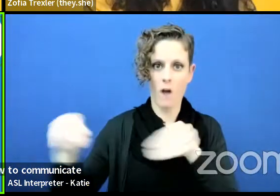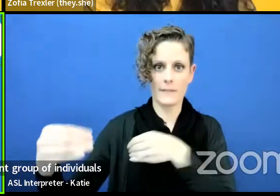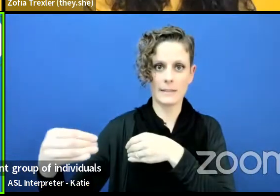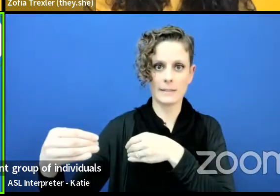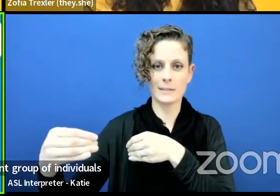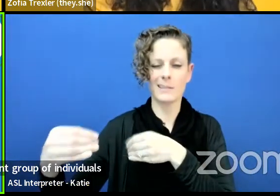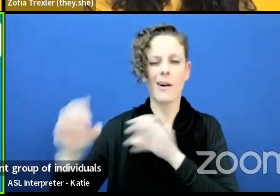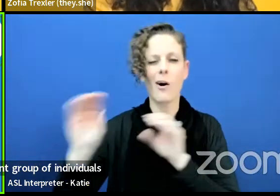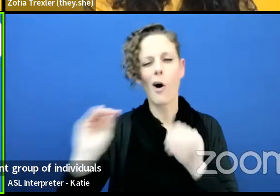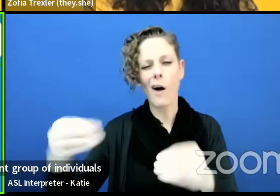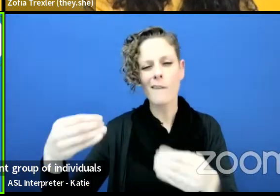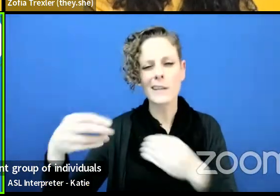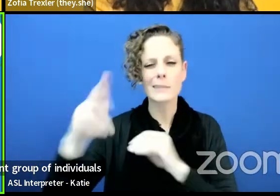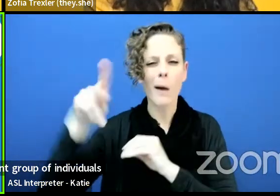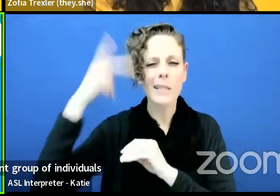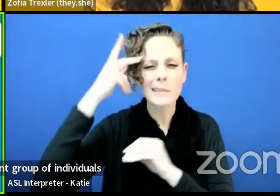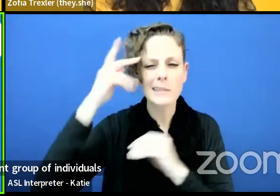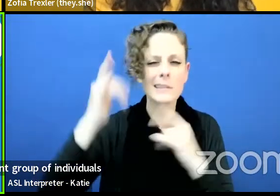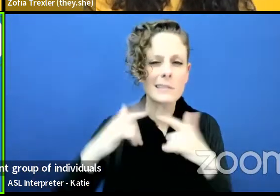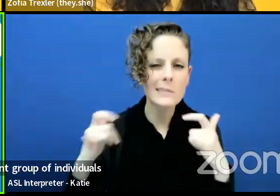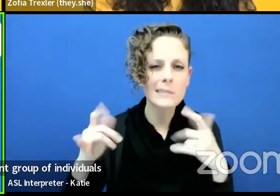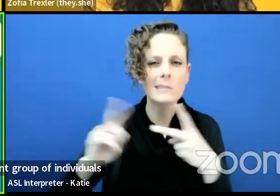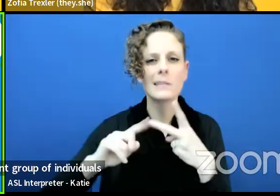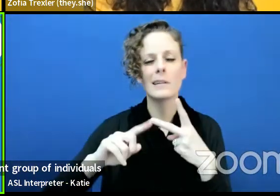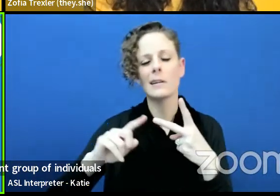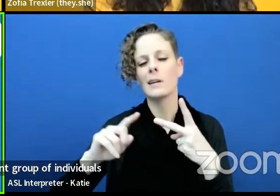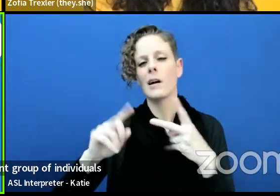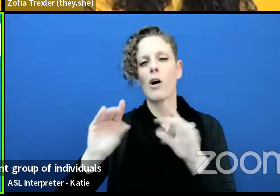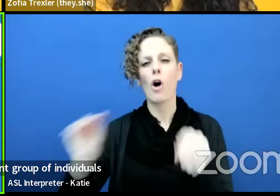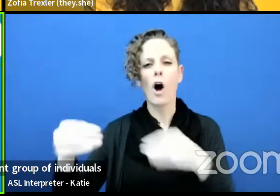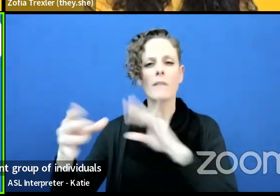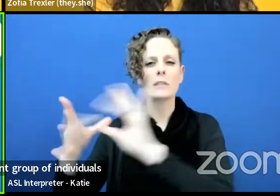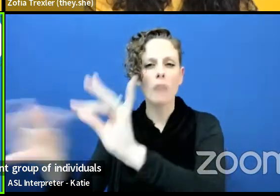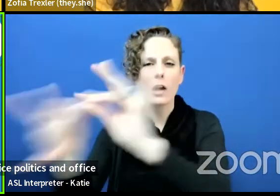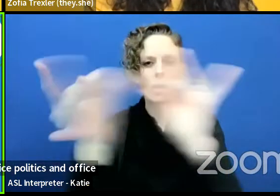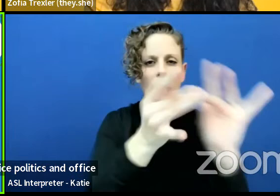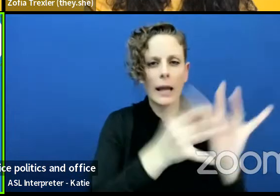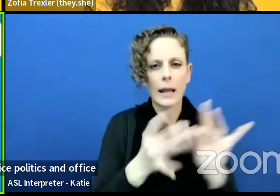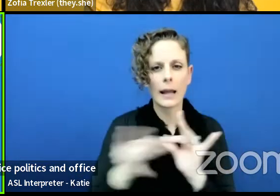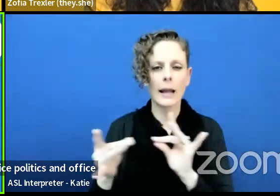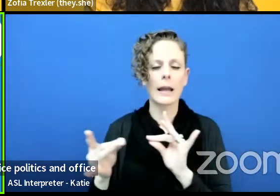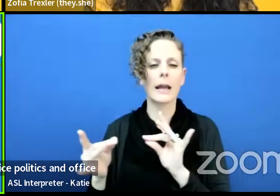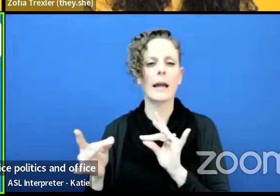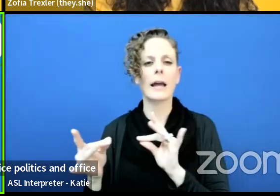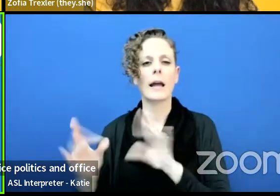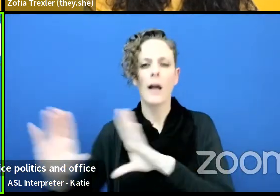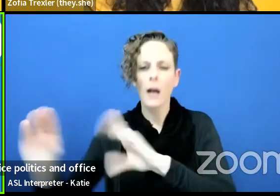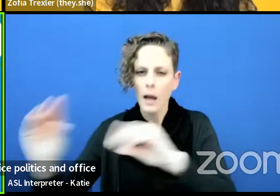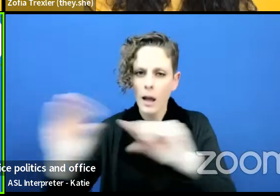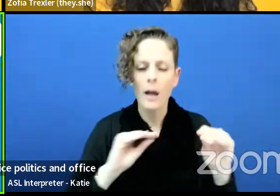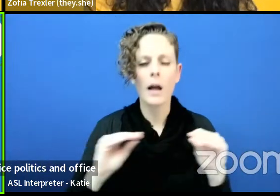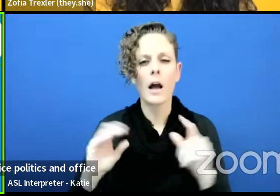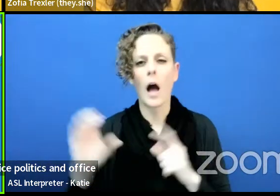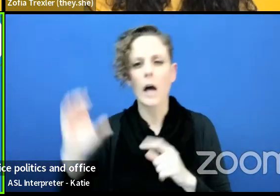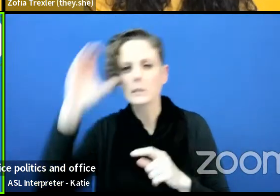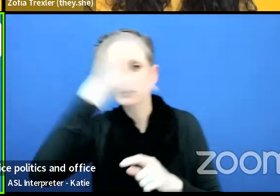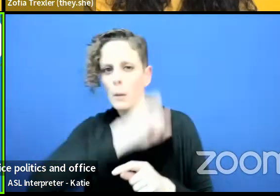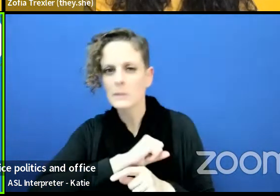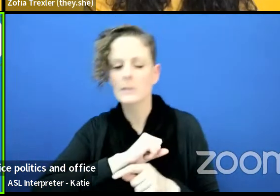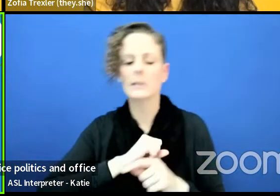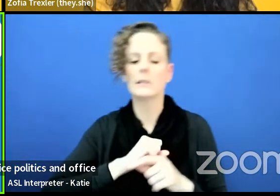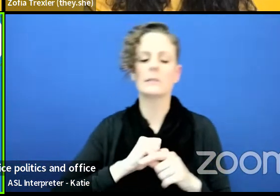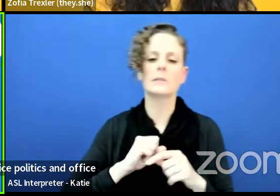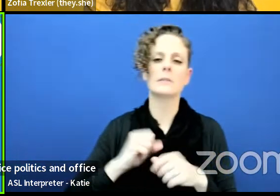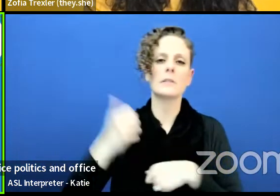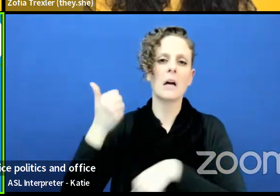office politics, dealing with office rhetoric, dealing with assumptions, presumptions,